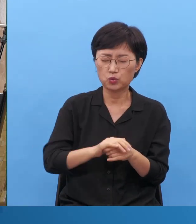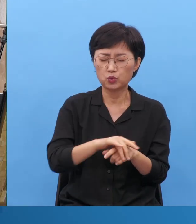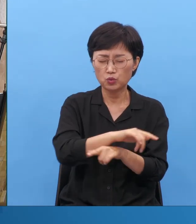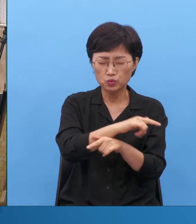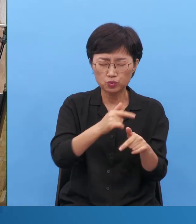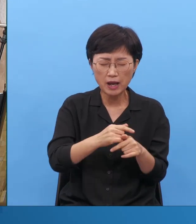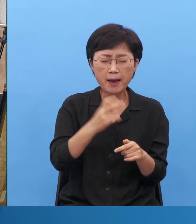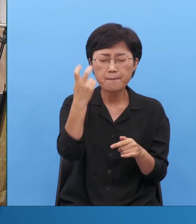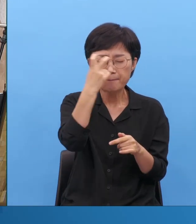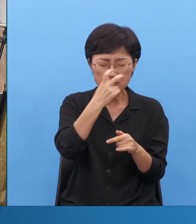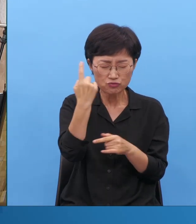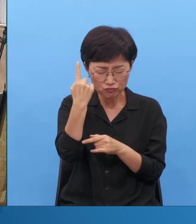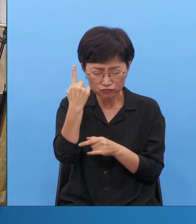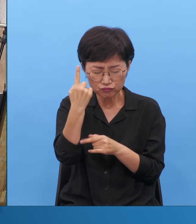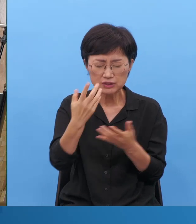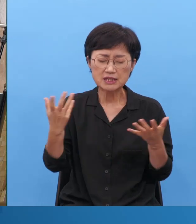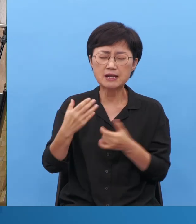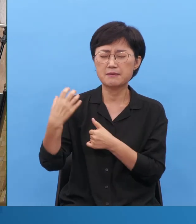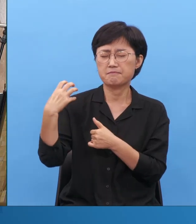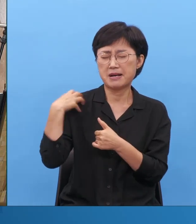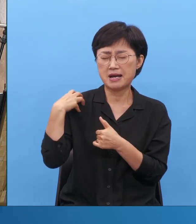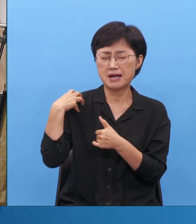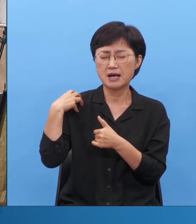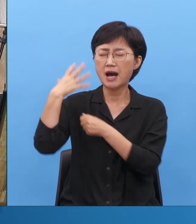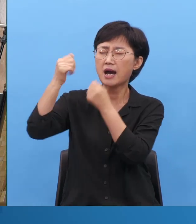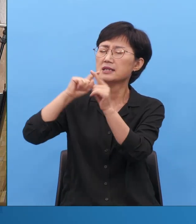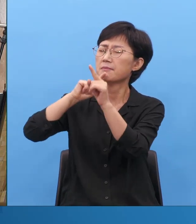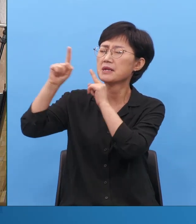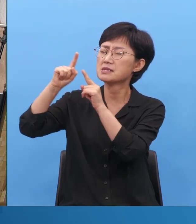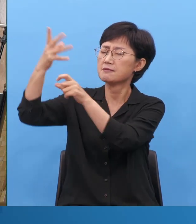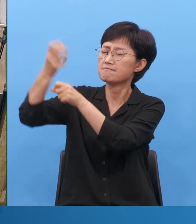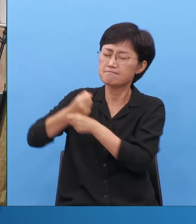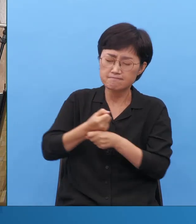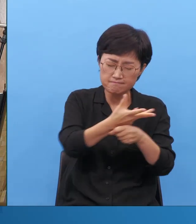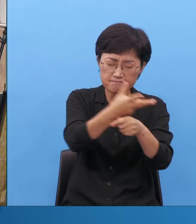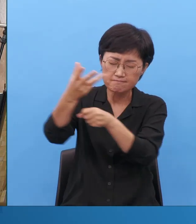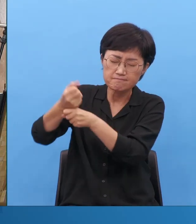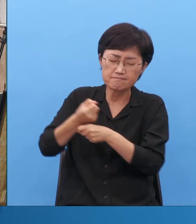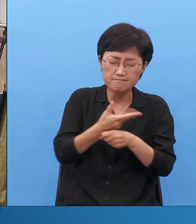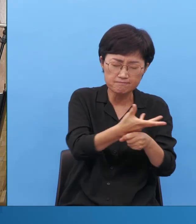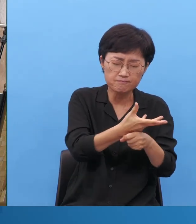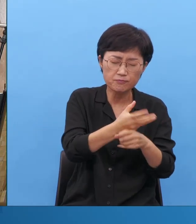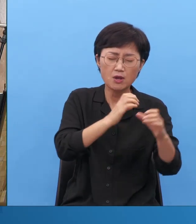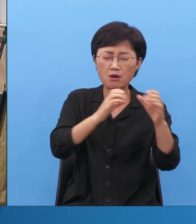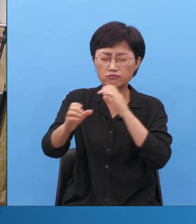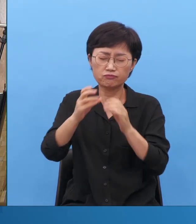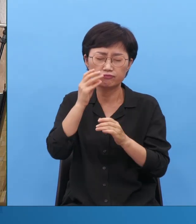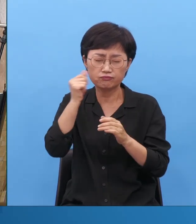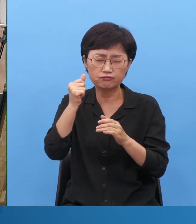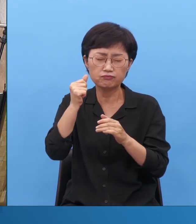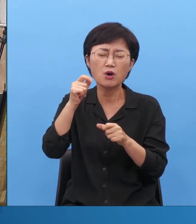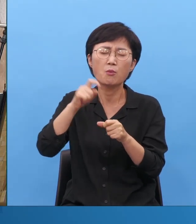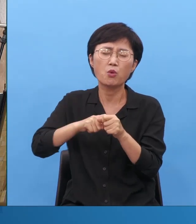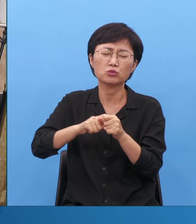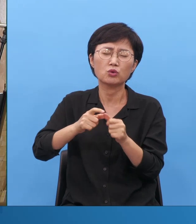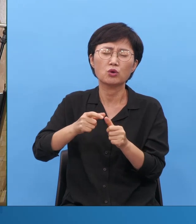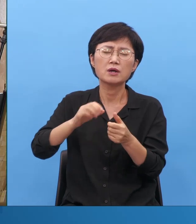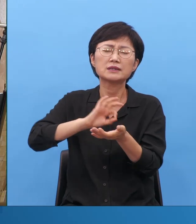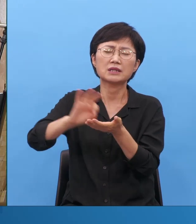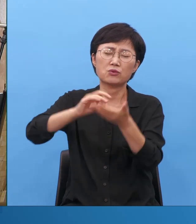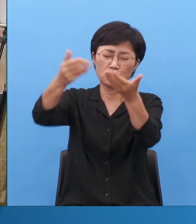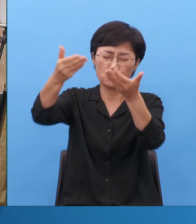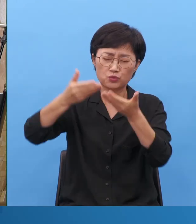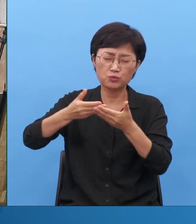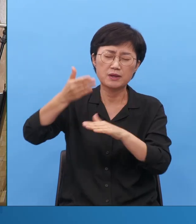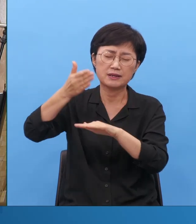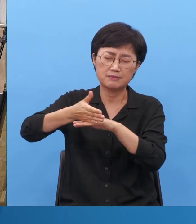chapter 3, 6, or 11, but rather living life within only God's word, carrying out the missions of the watchtower, where God's word and the throne becomes a platform